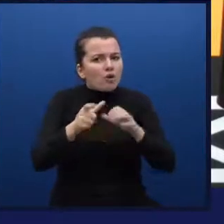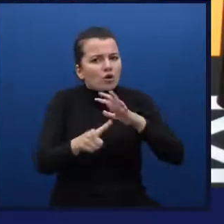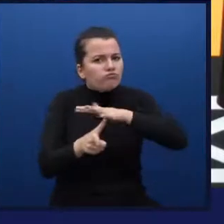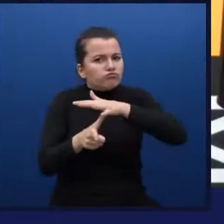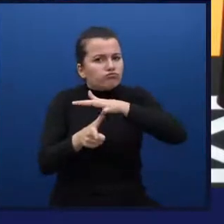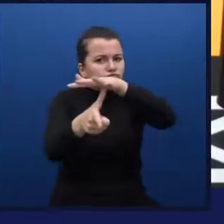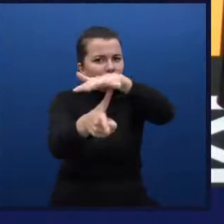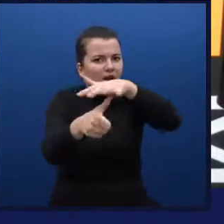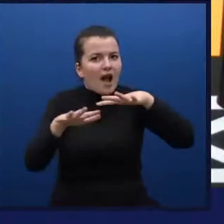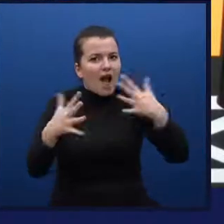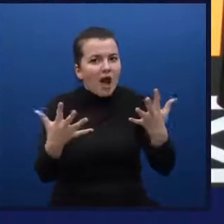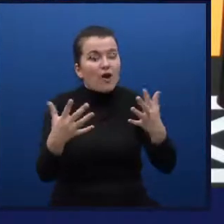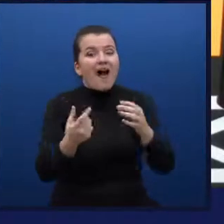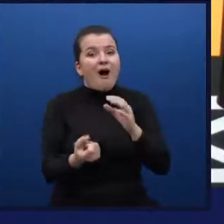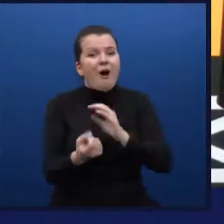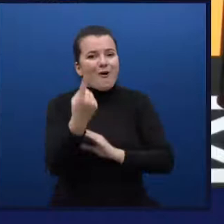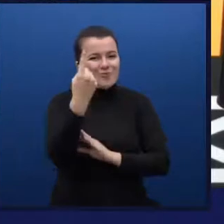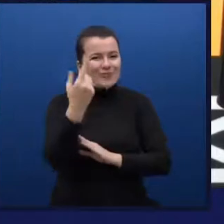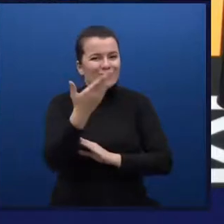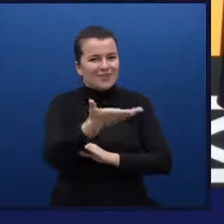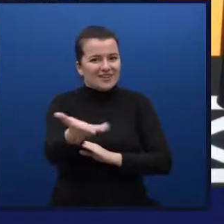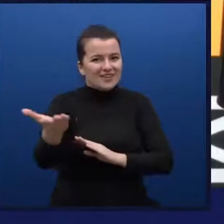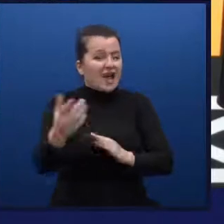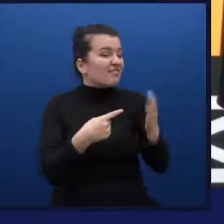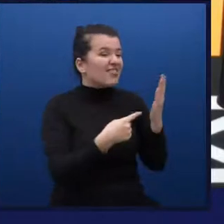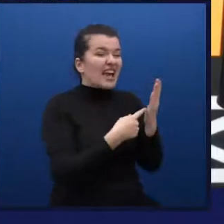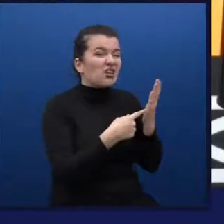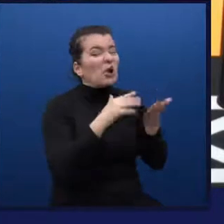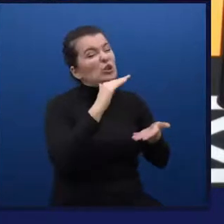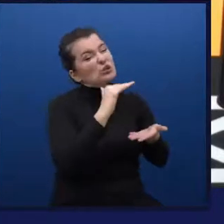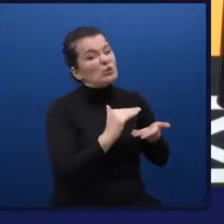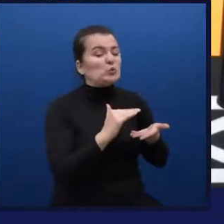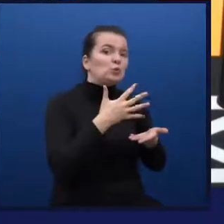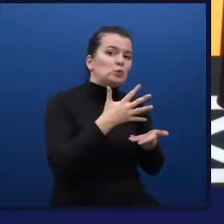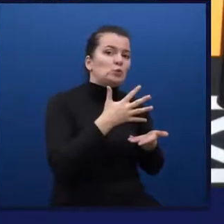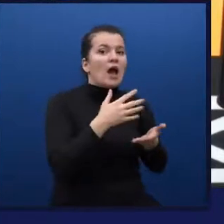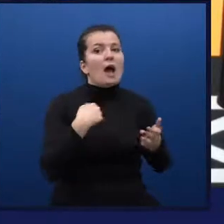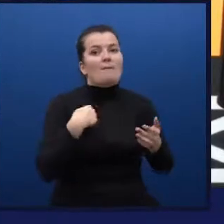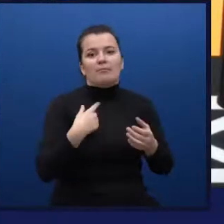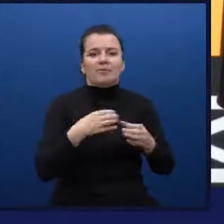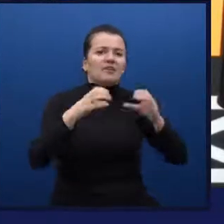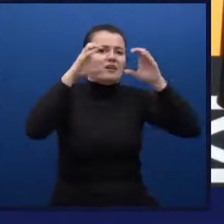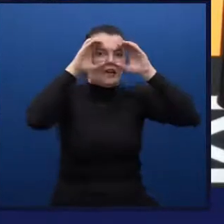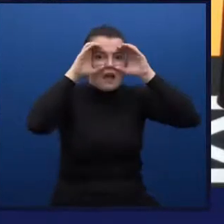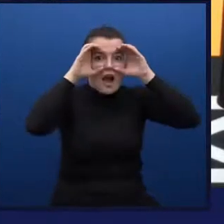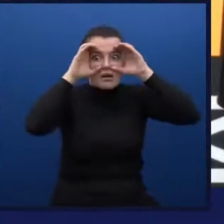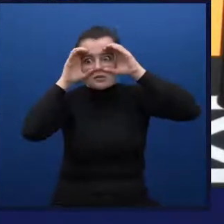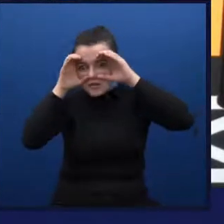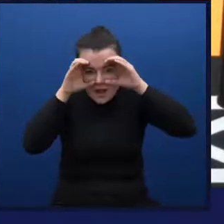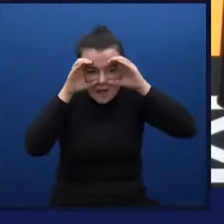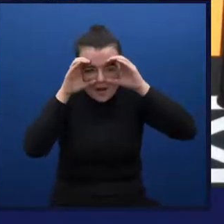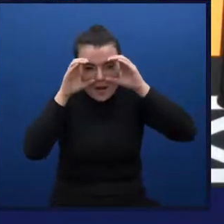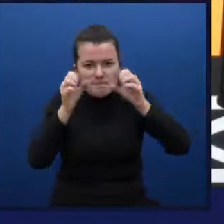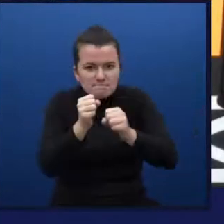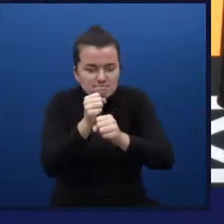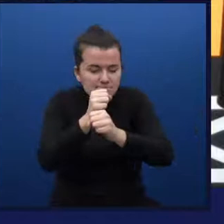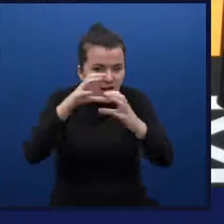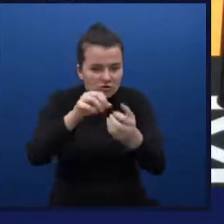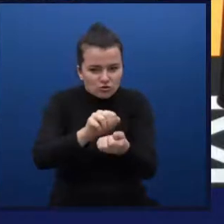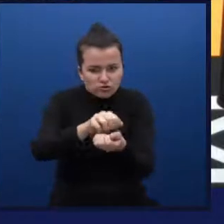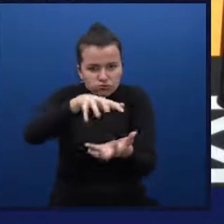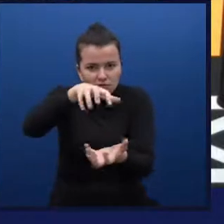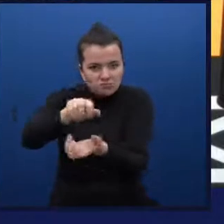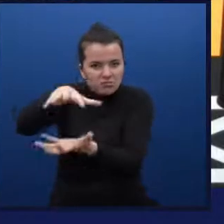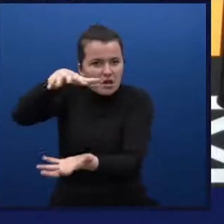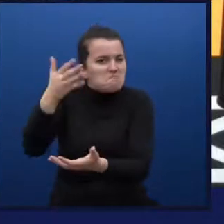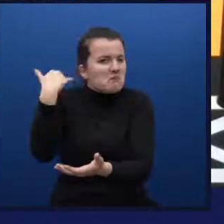not on the technology. The technology in terms of custom vision, for as an example, didn't even exist in its current form.